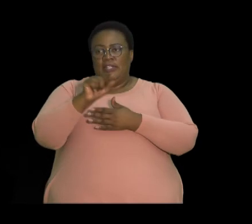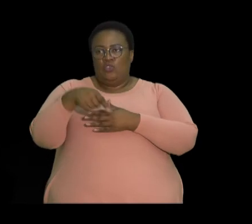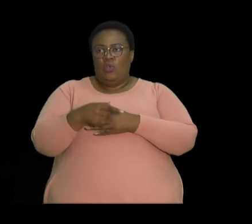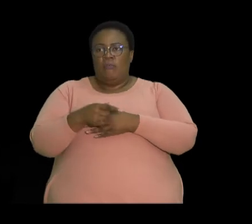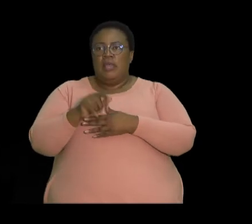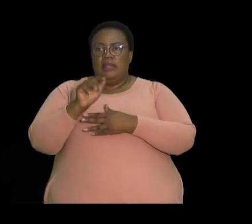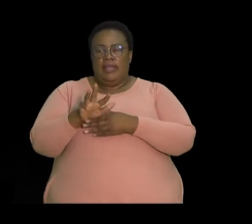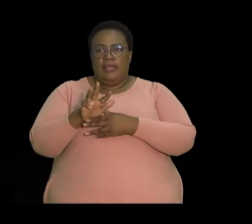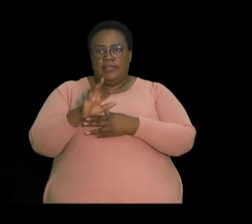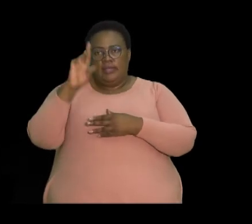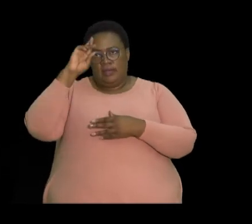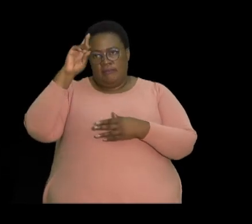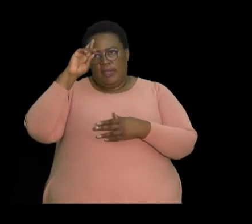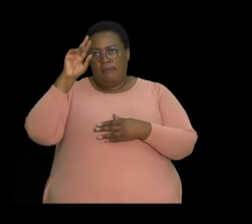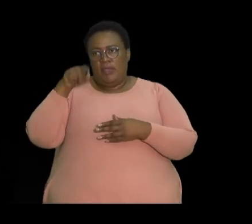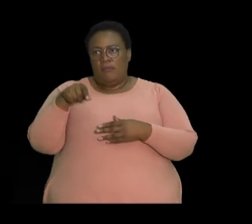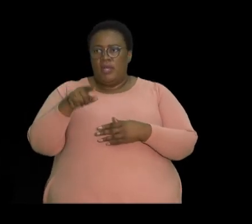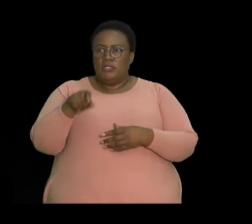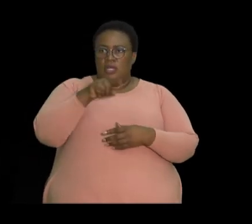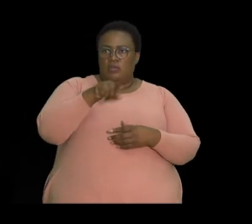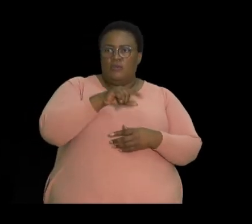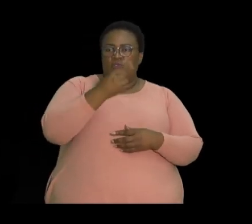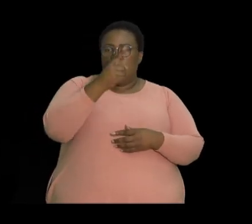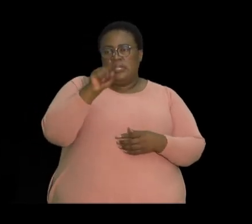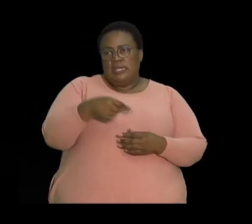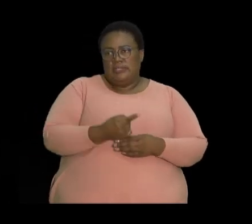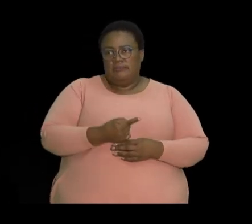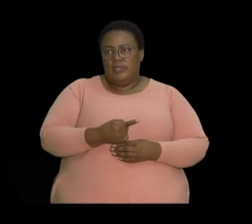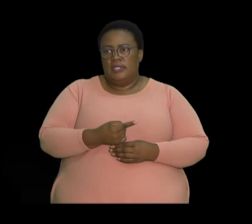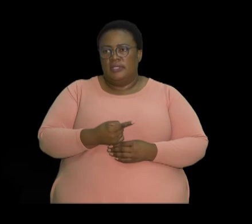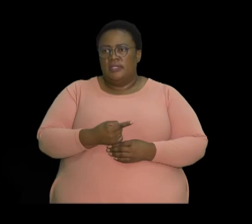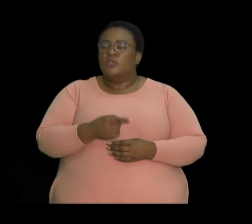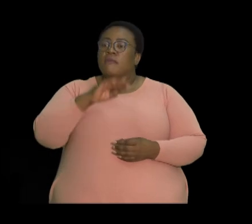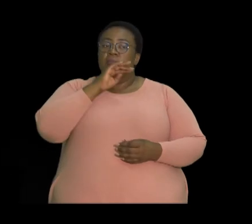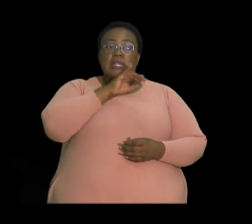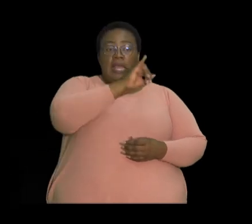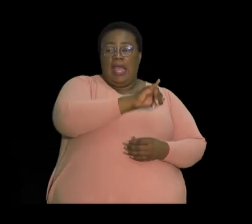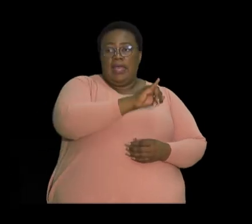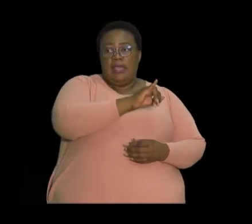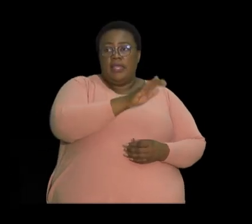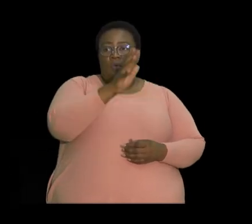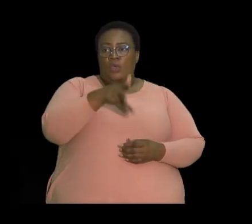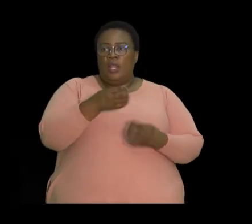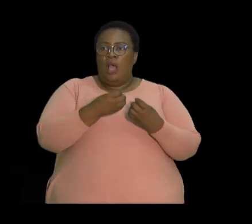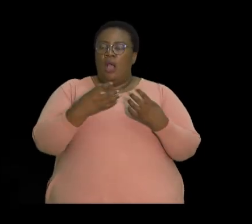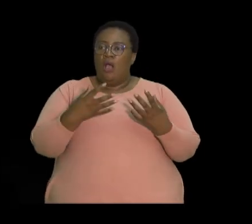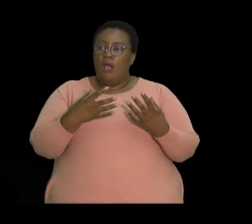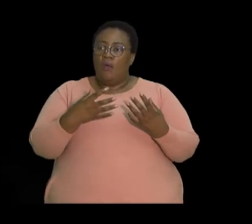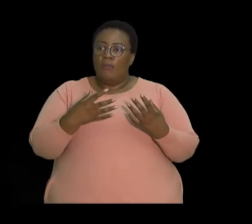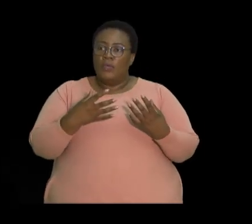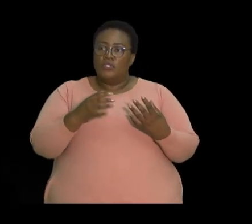17,9. Remember, round off to 1 decimal place. So this I will then